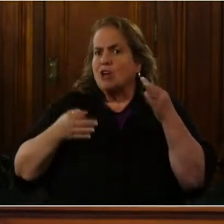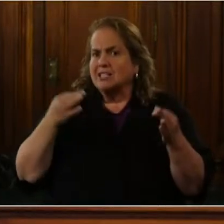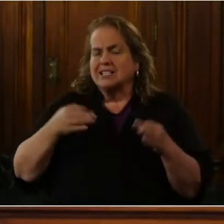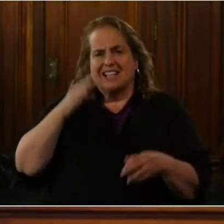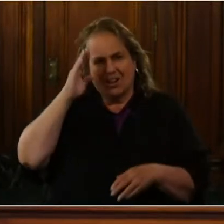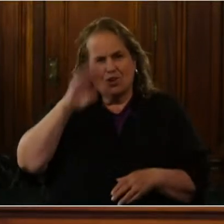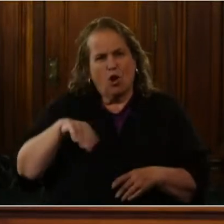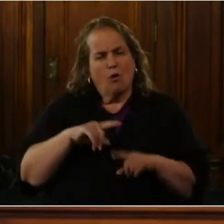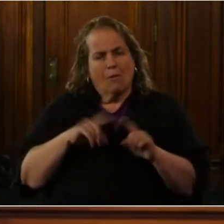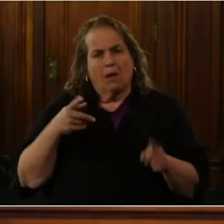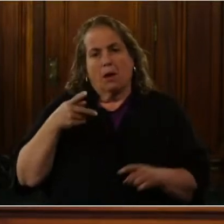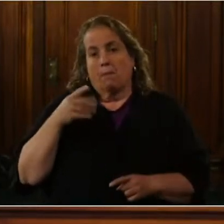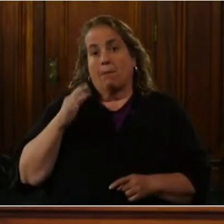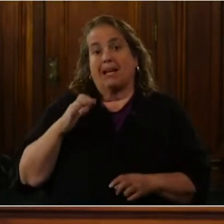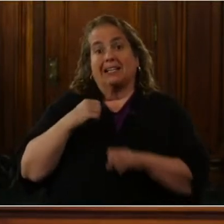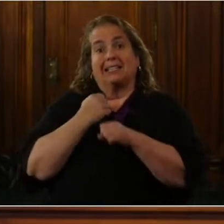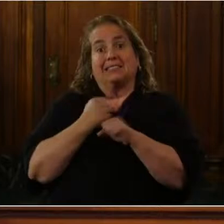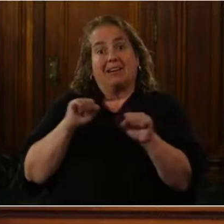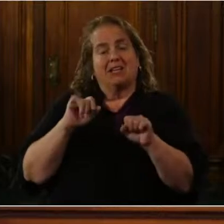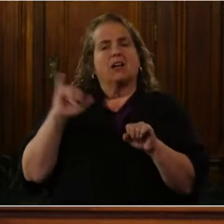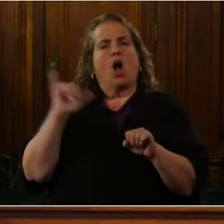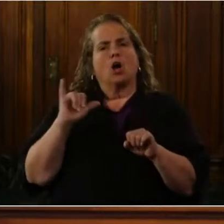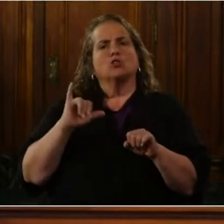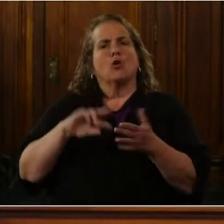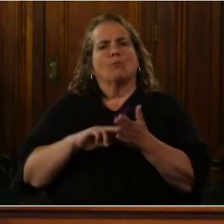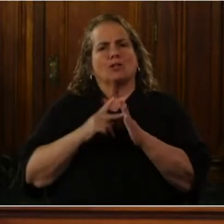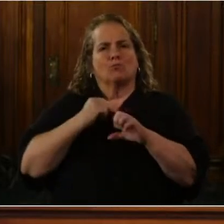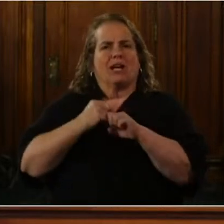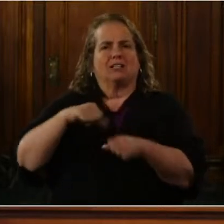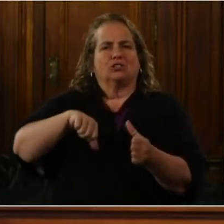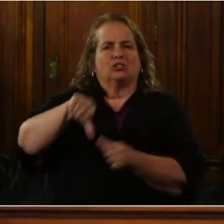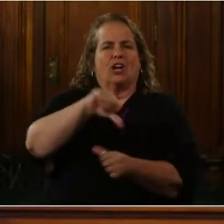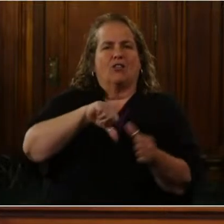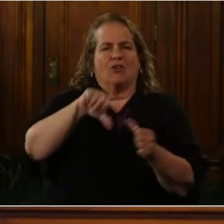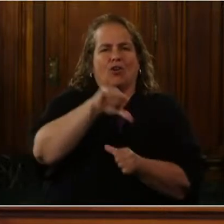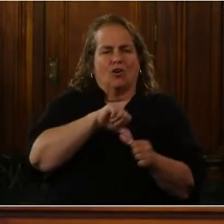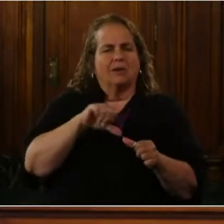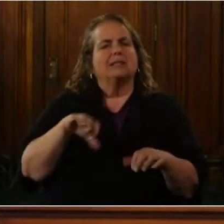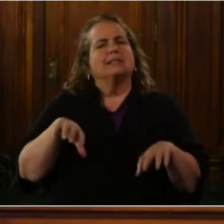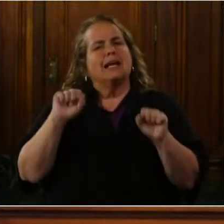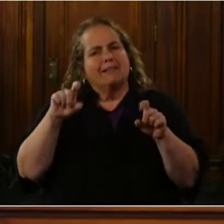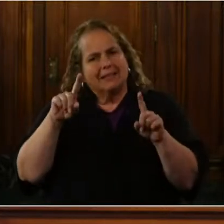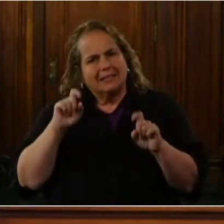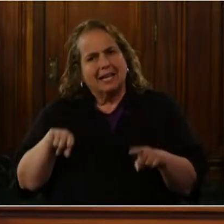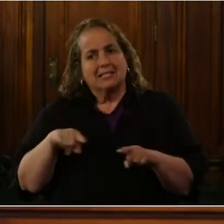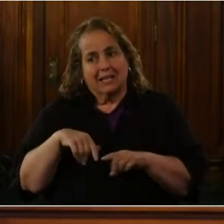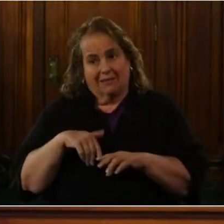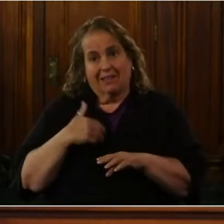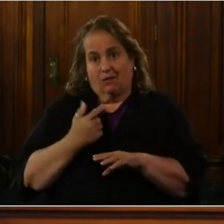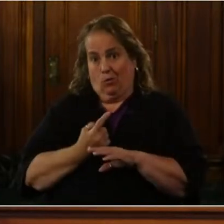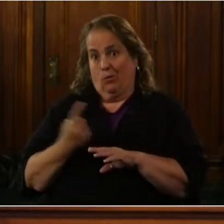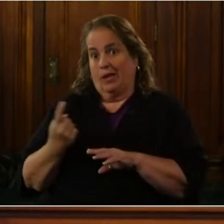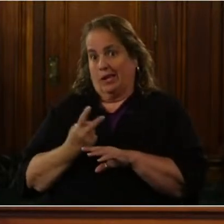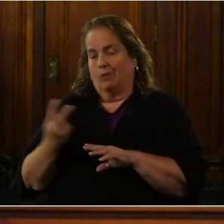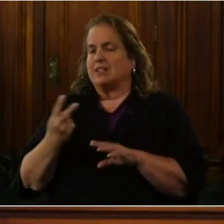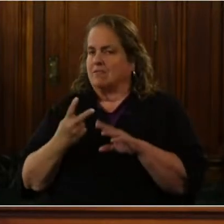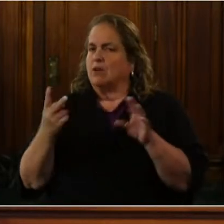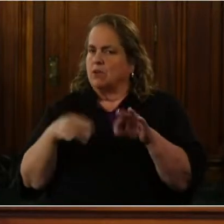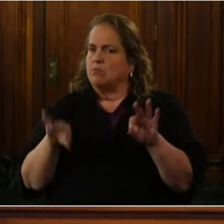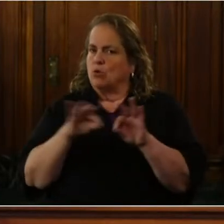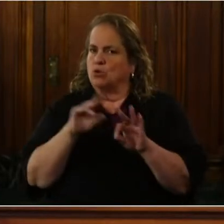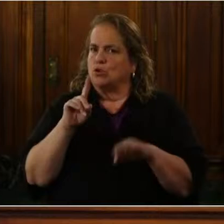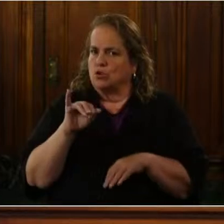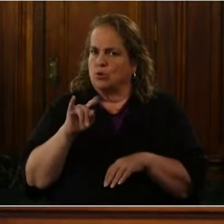public safety right now is protecting each other, so getting a test in the coming weeks, I think, will be really important.